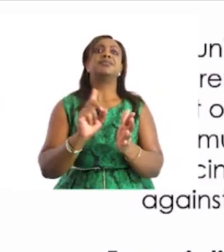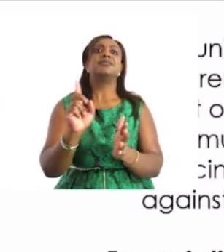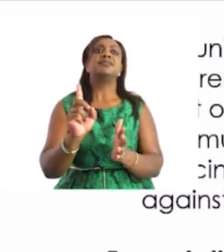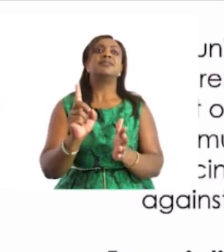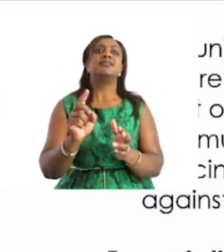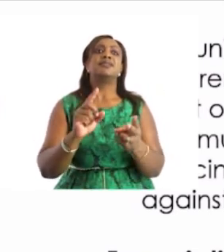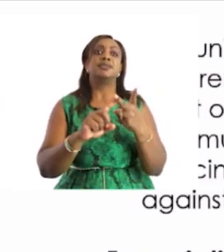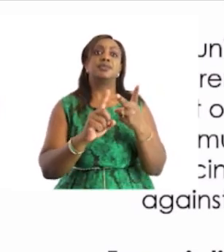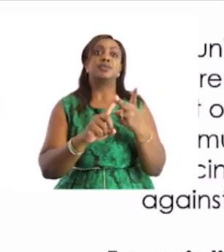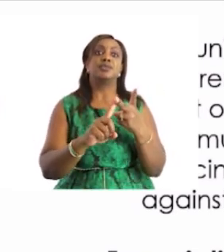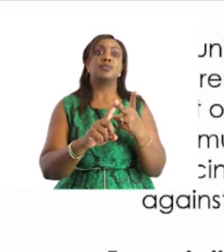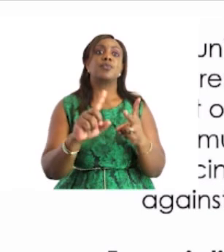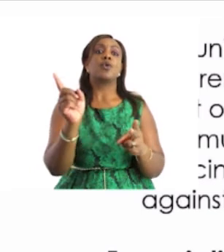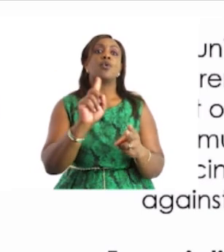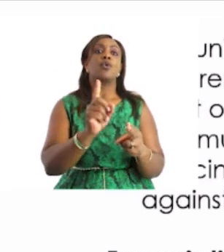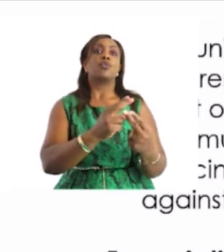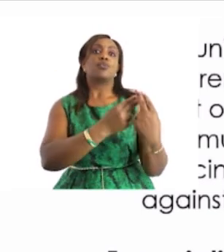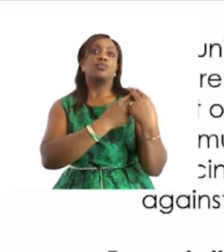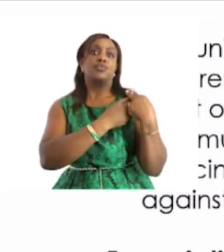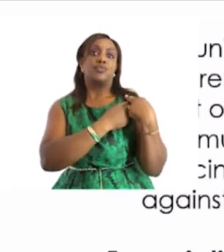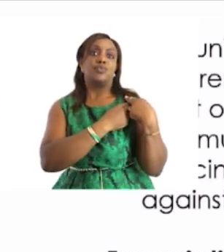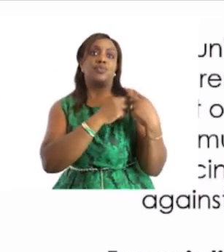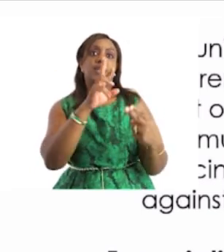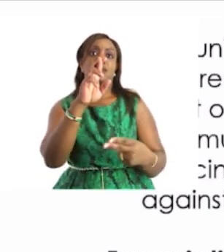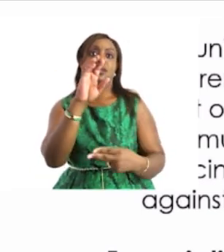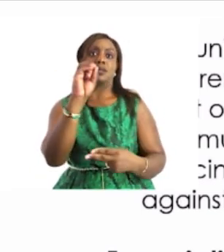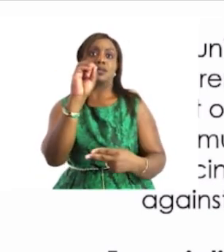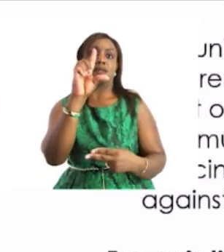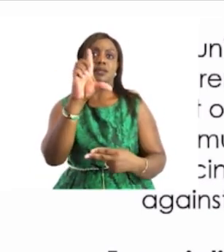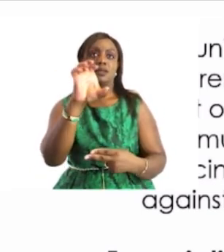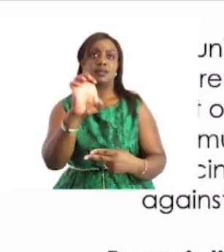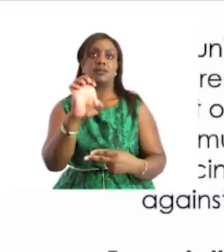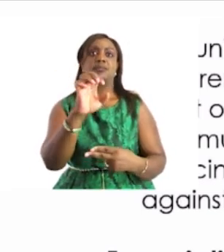Question 2. What is the role of PHC?